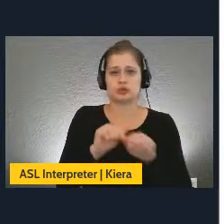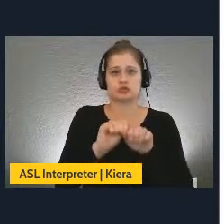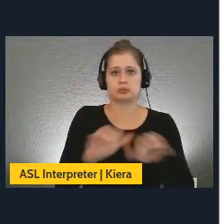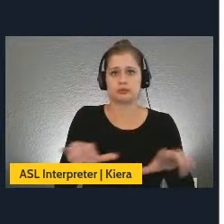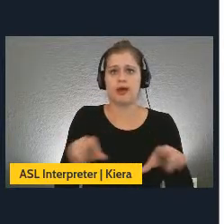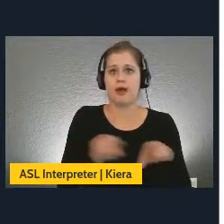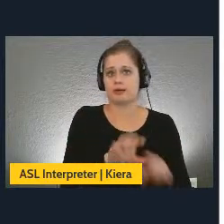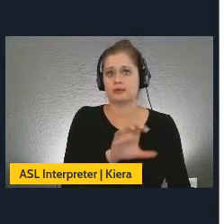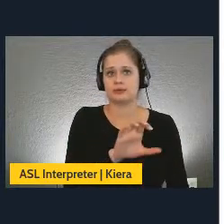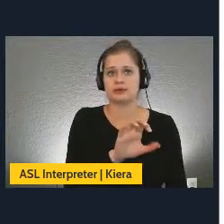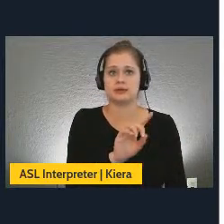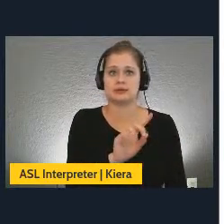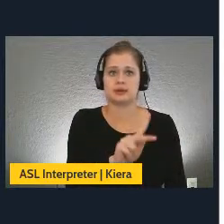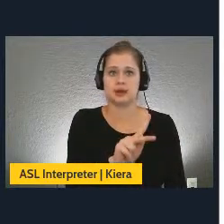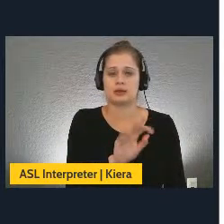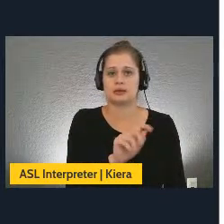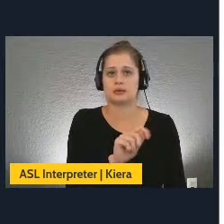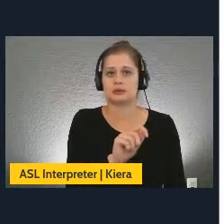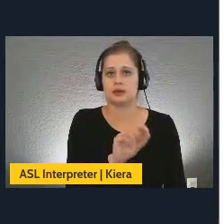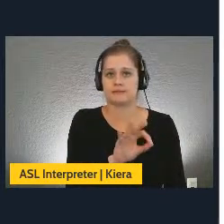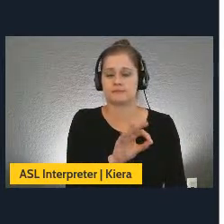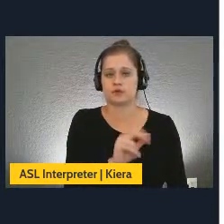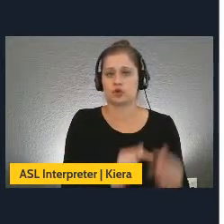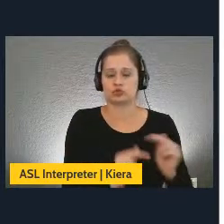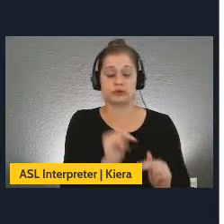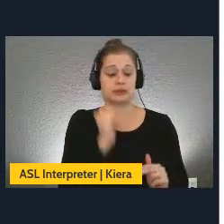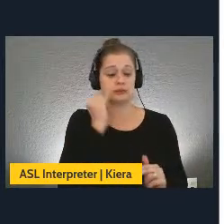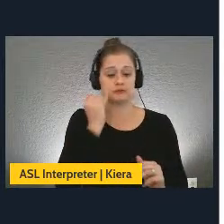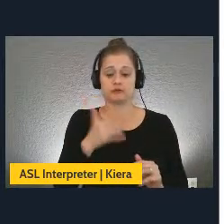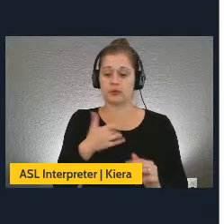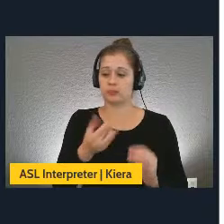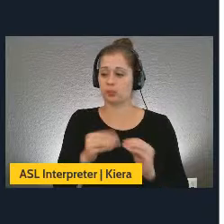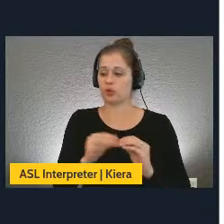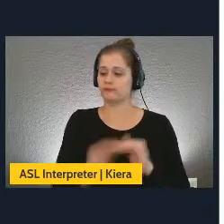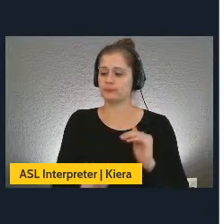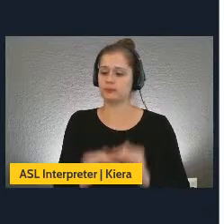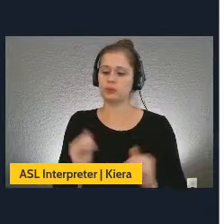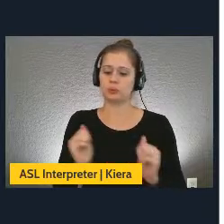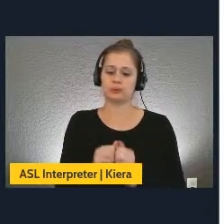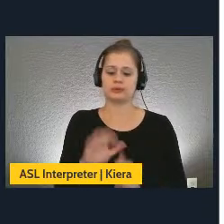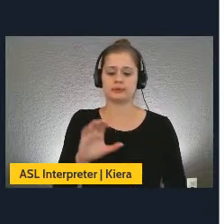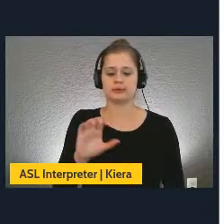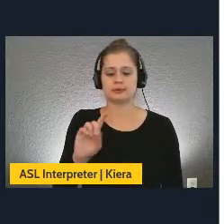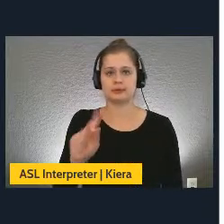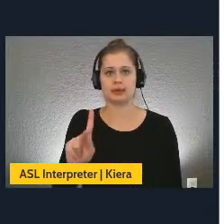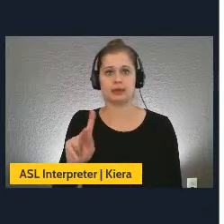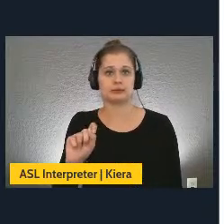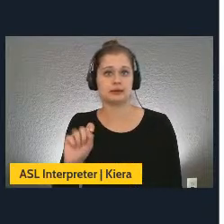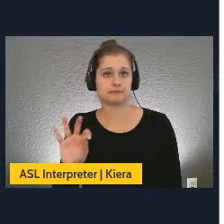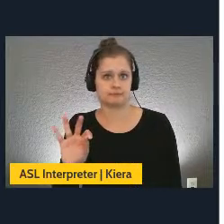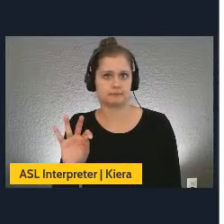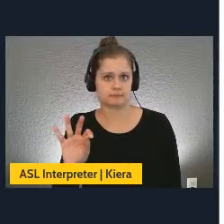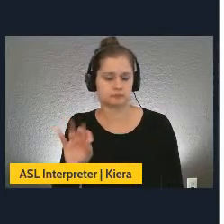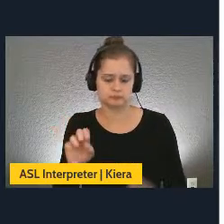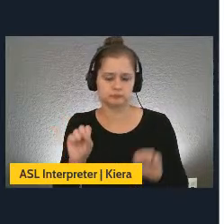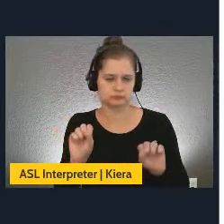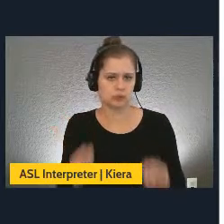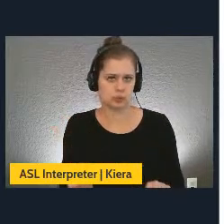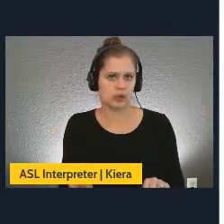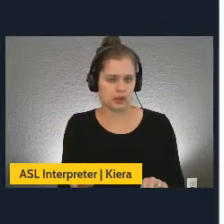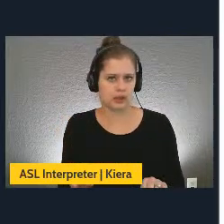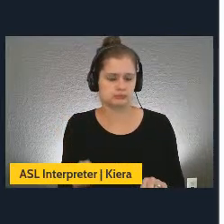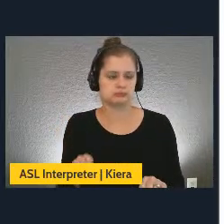CDKtf constructs. And if you're more comfortable with like CDKtf, then you can go that way around